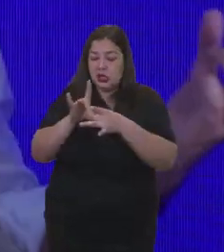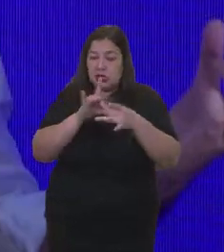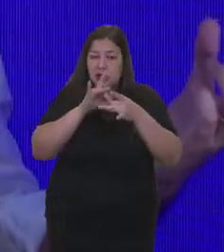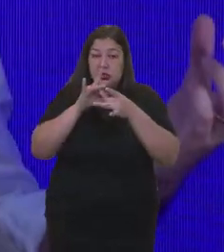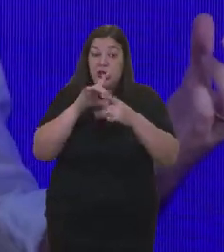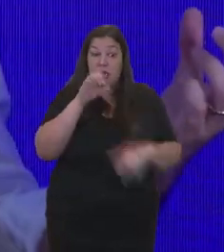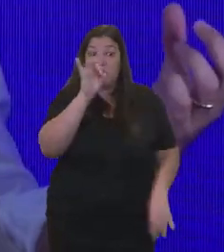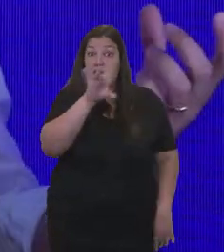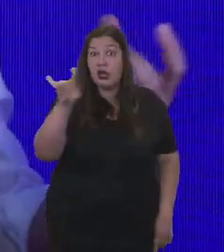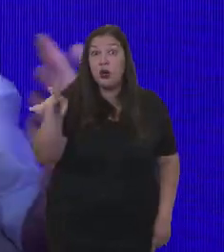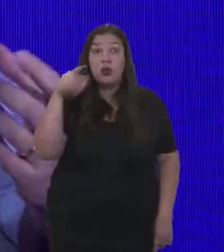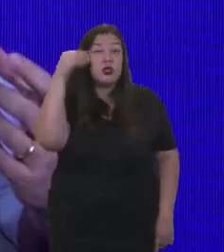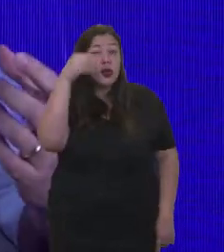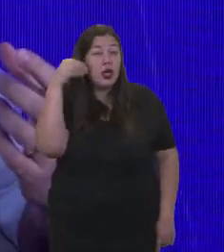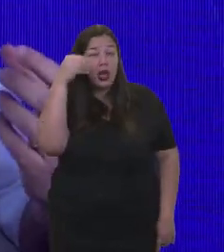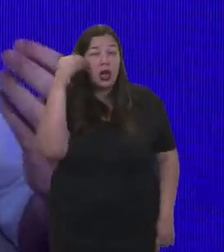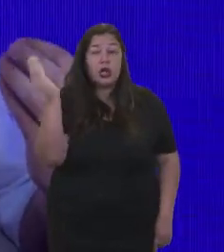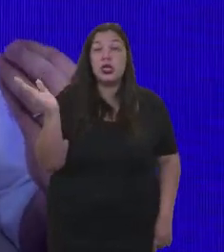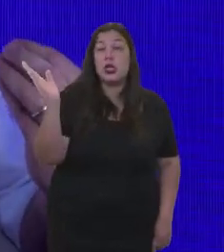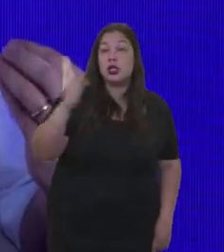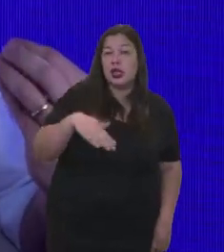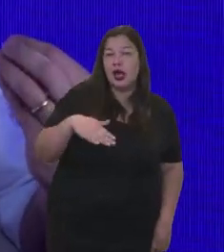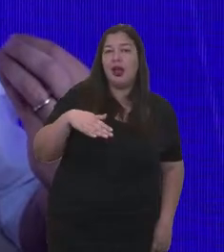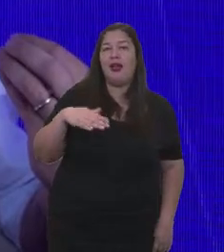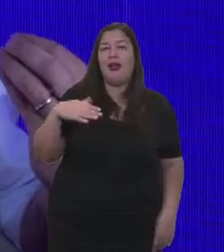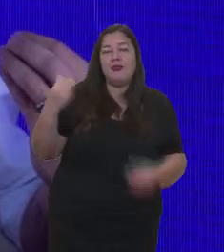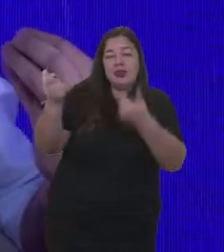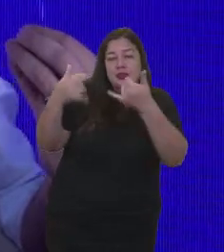So here, the experience that you bring,